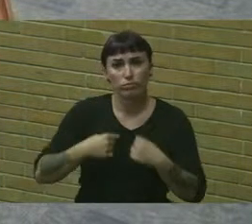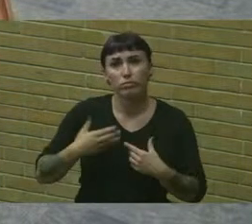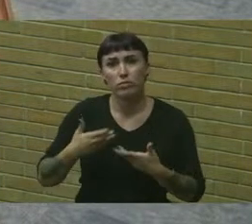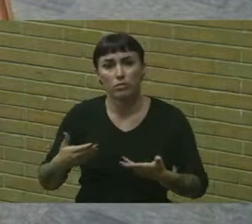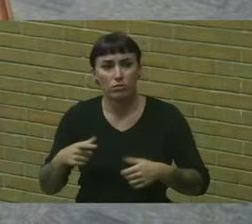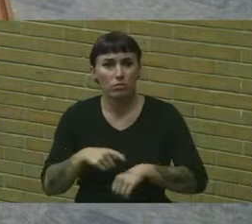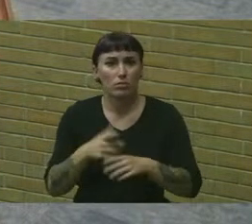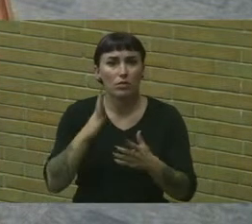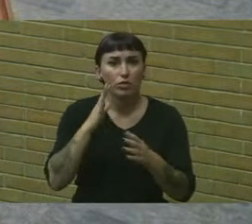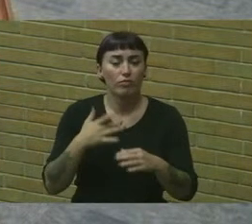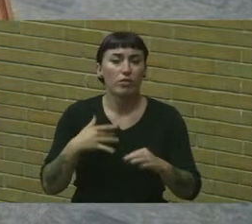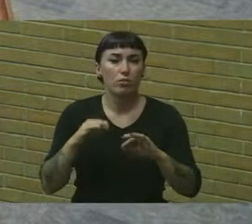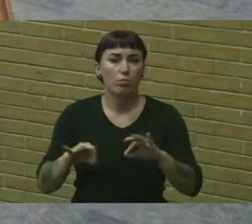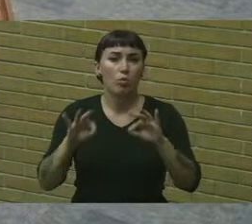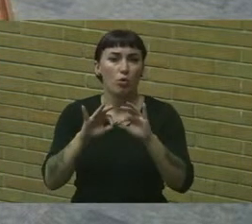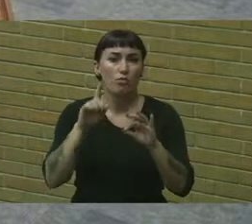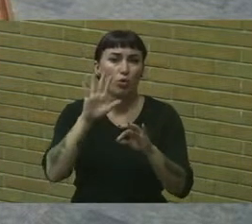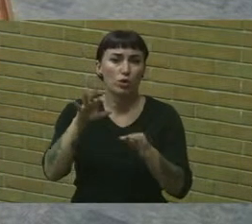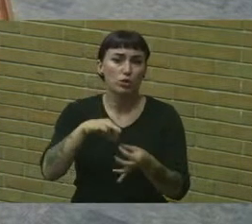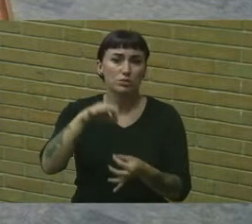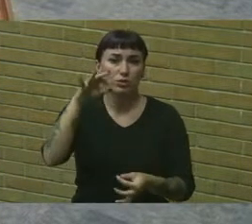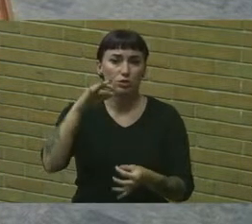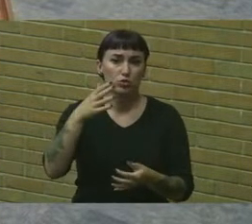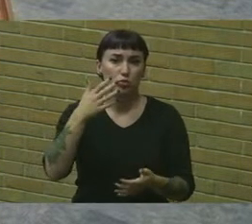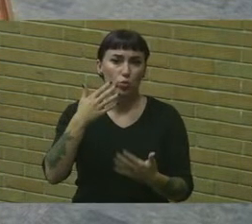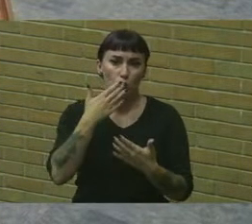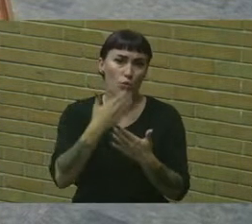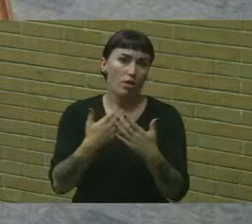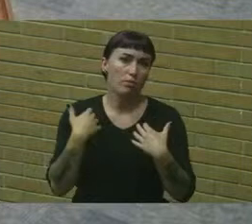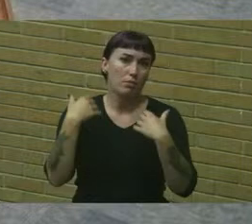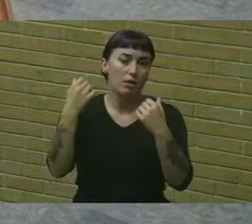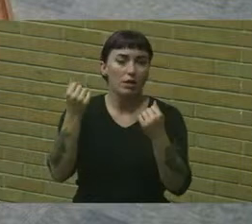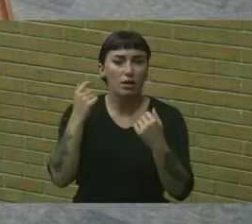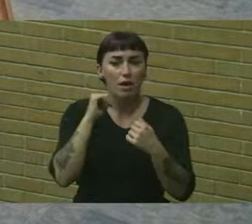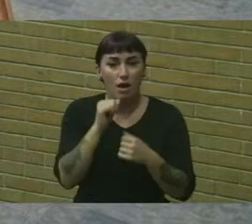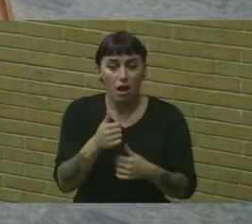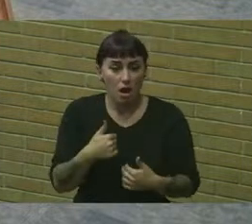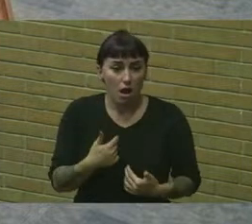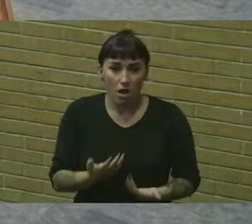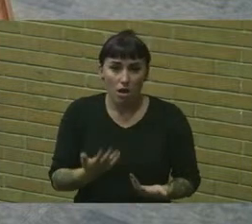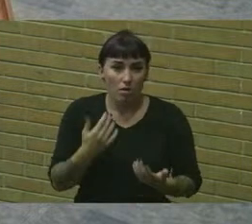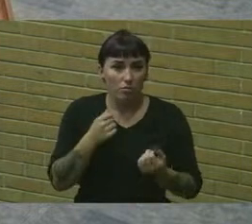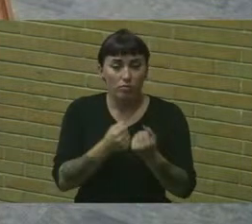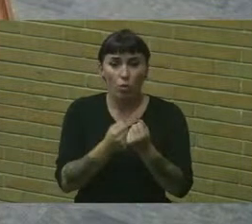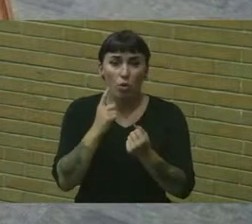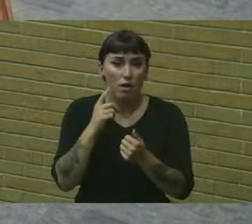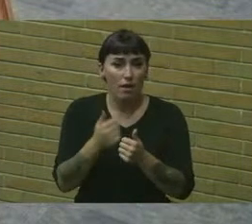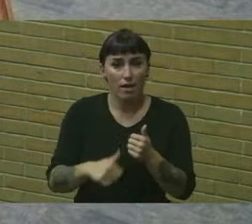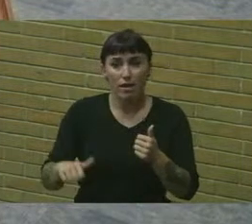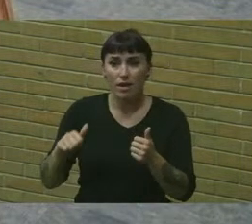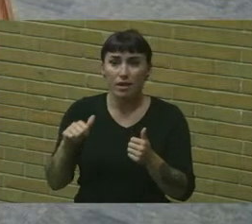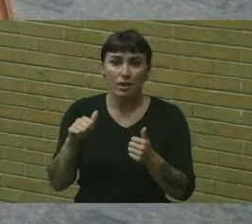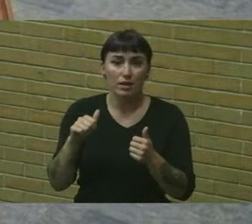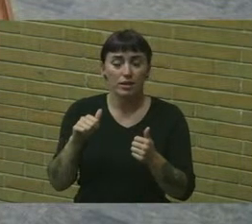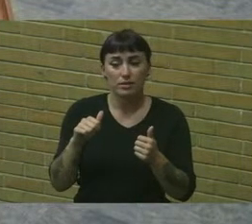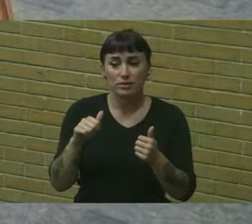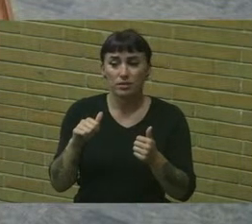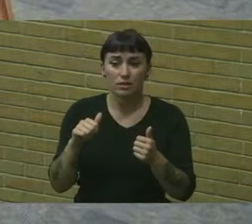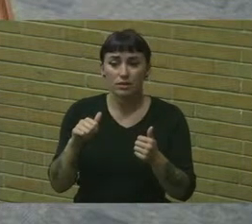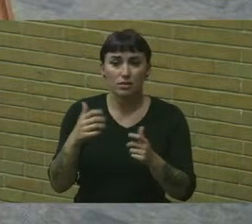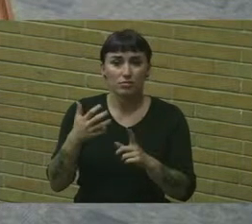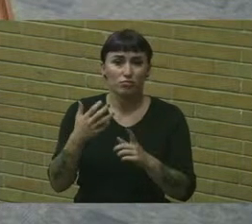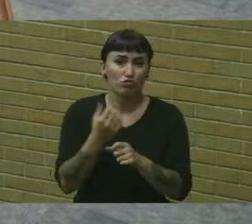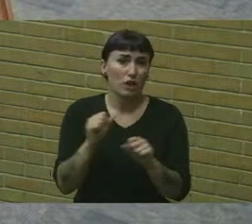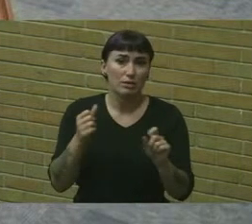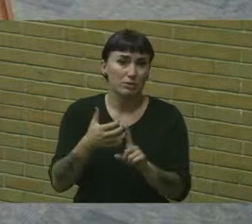find important for your spiritual well-being. And I'm not for any more freedoms being taken